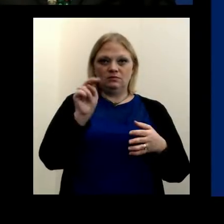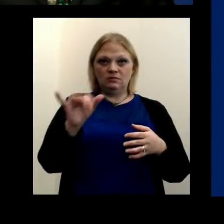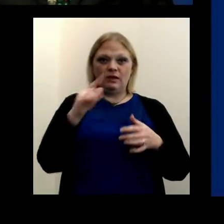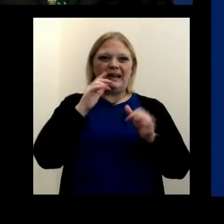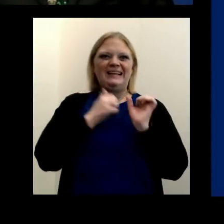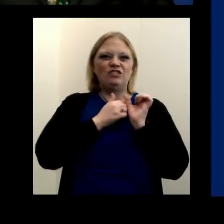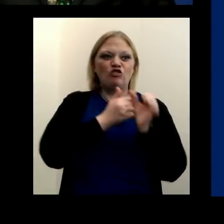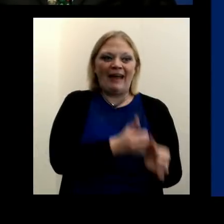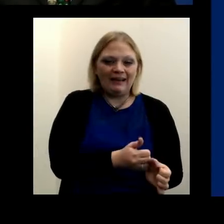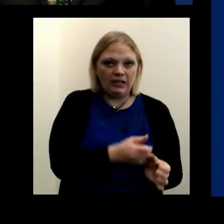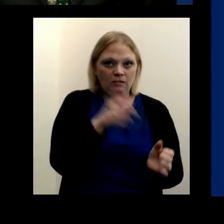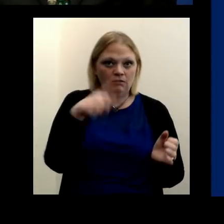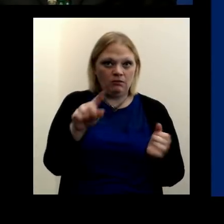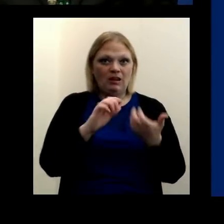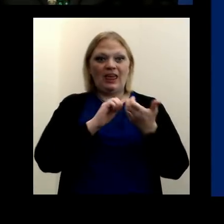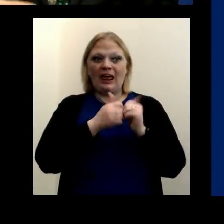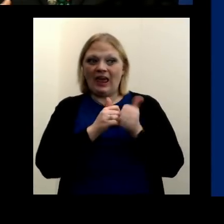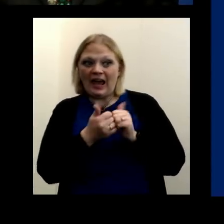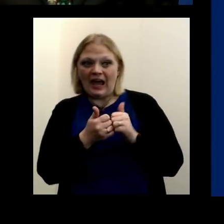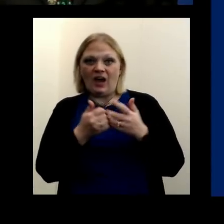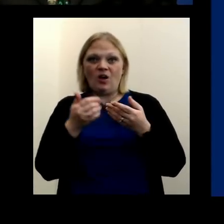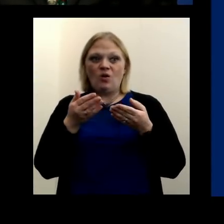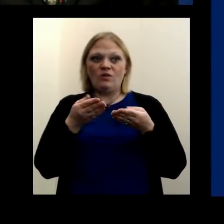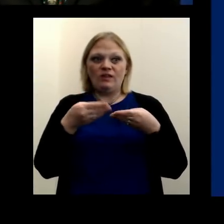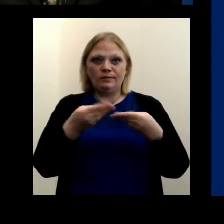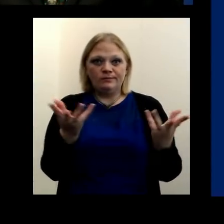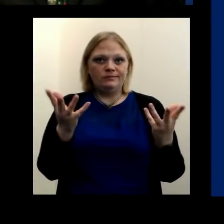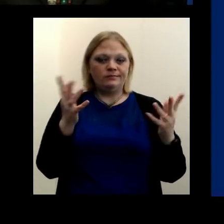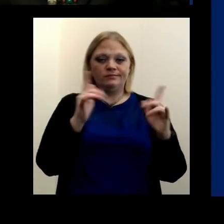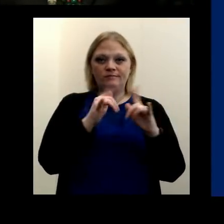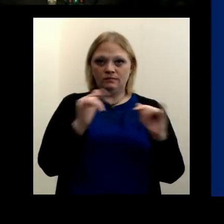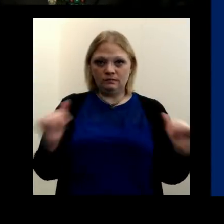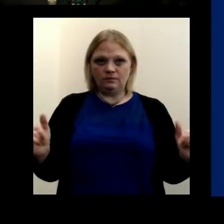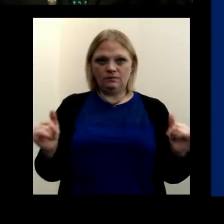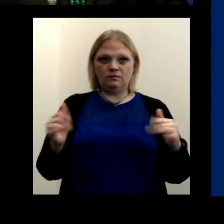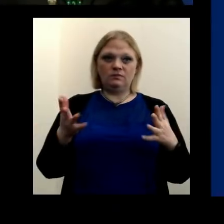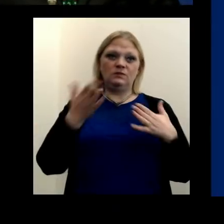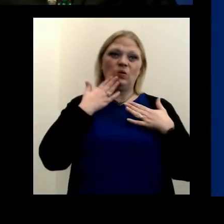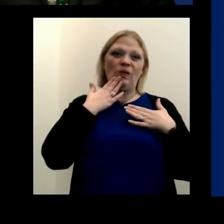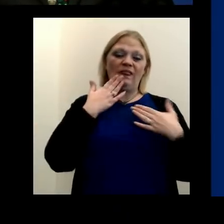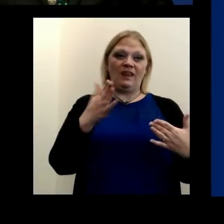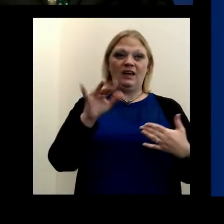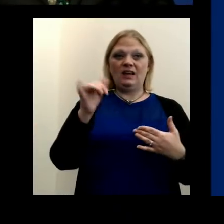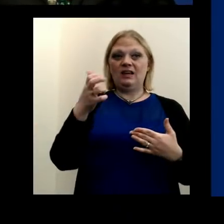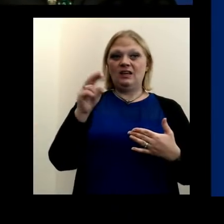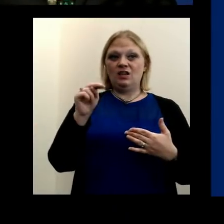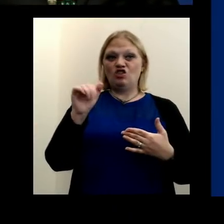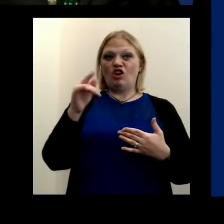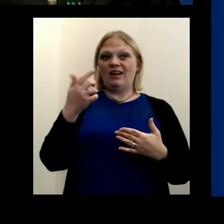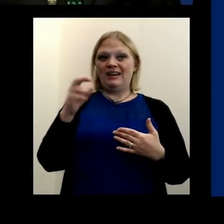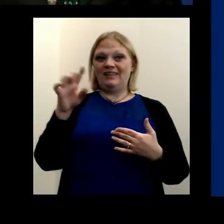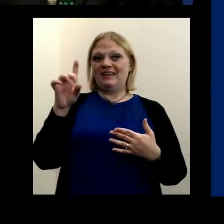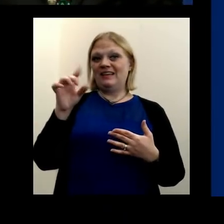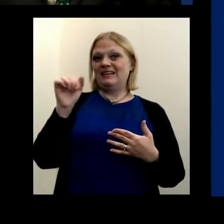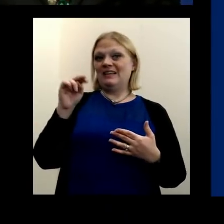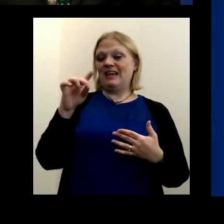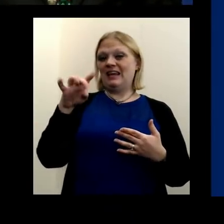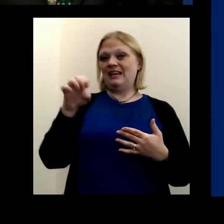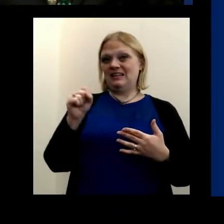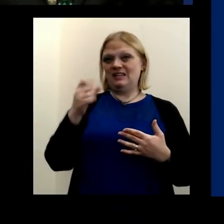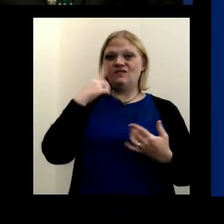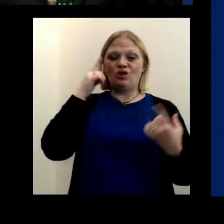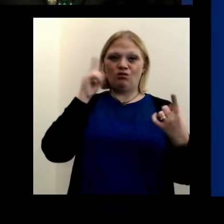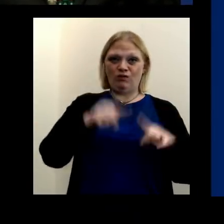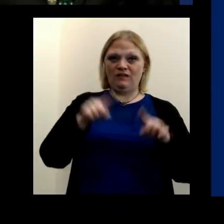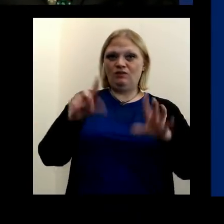those doses and how the doses are delivered and so on. So I want to thank Jonathan Dandies for agreeing to take on this important